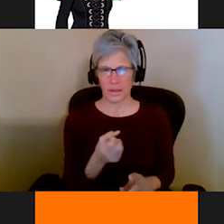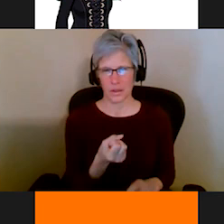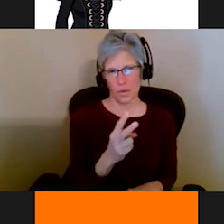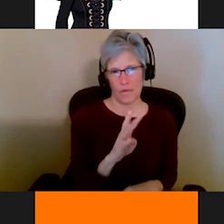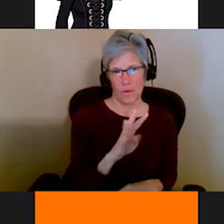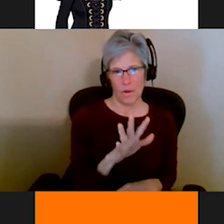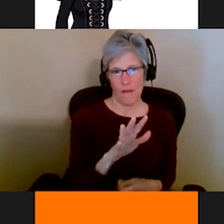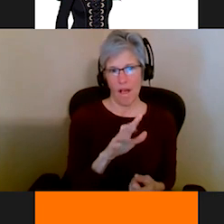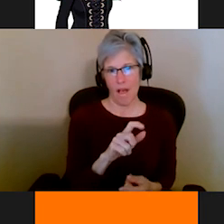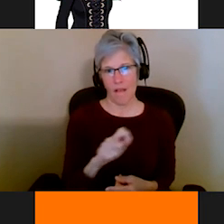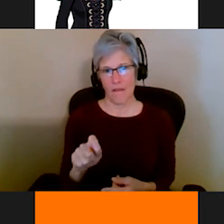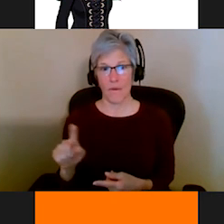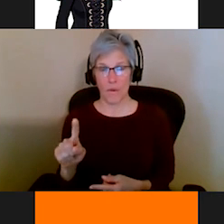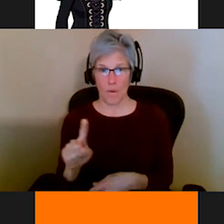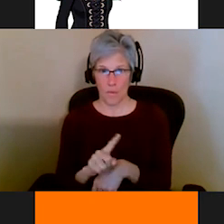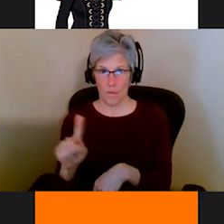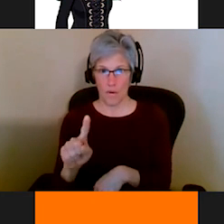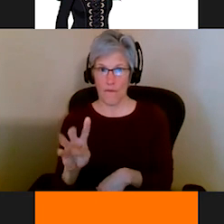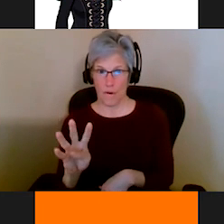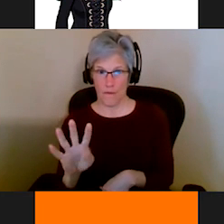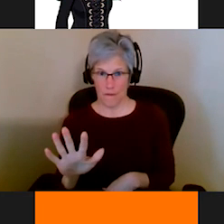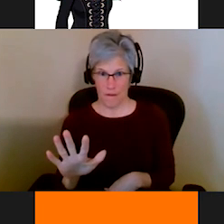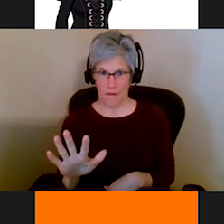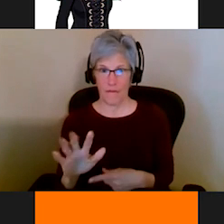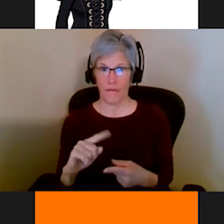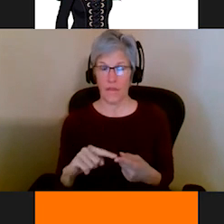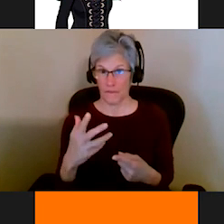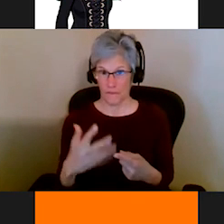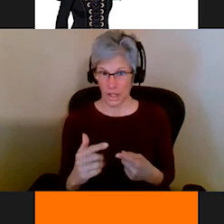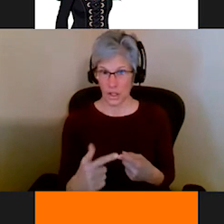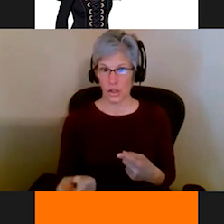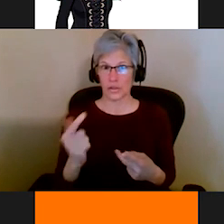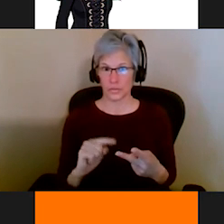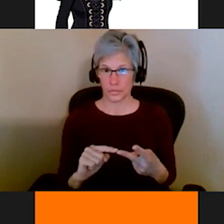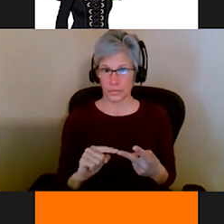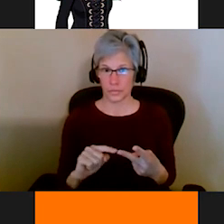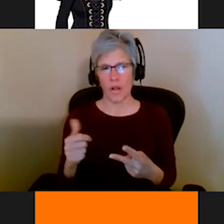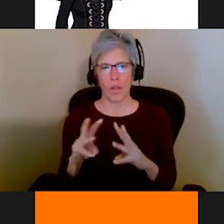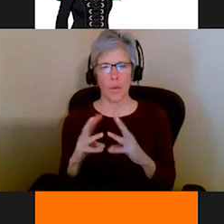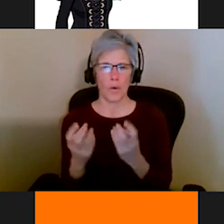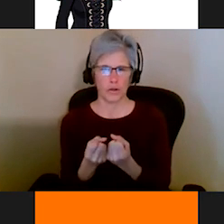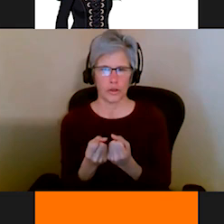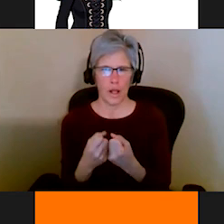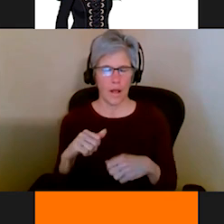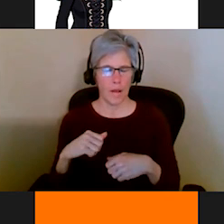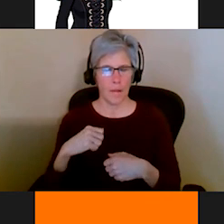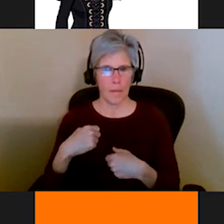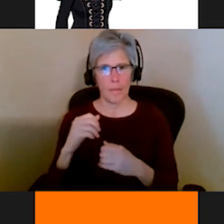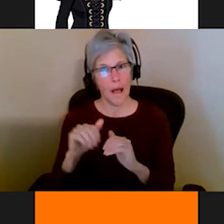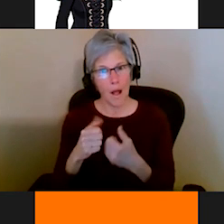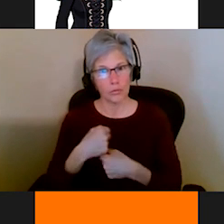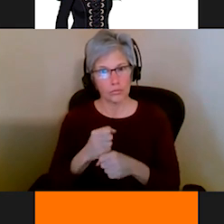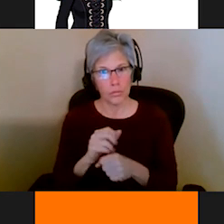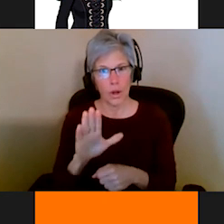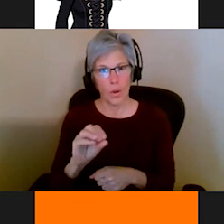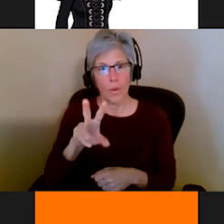1:45. Then that will be followed by another workshop on how to create your own comic, which will